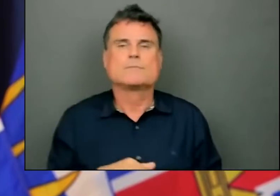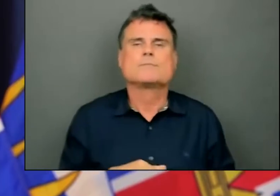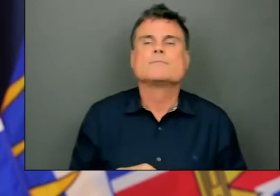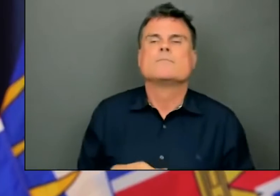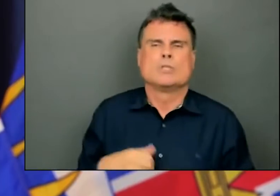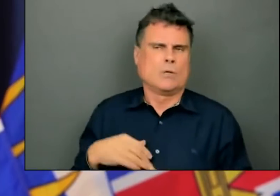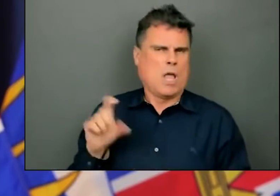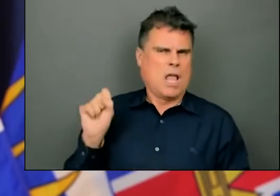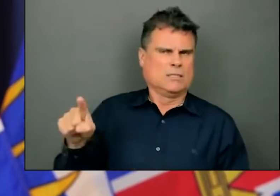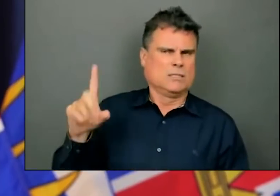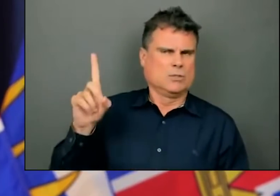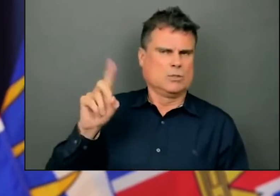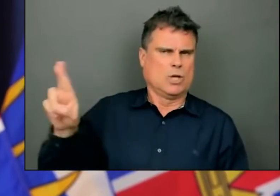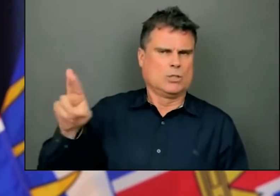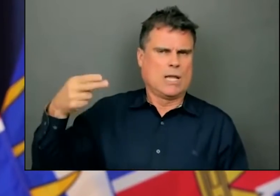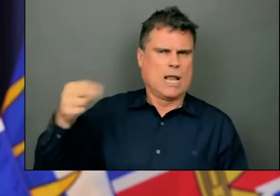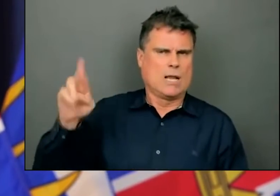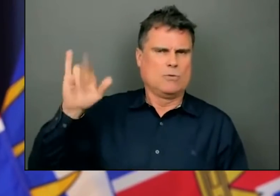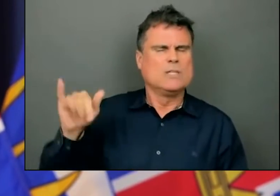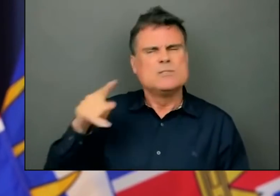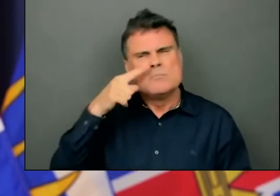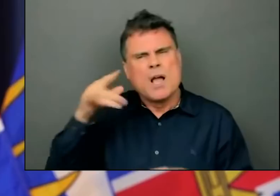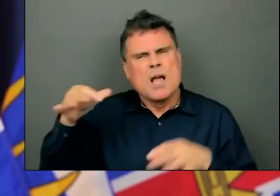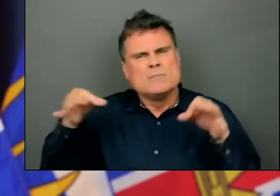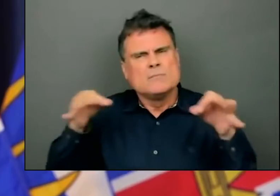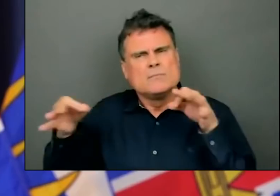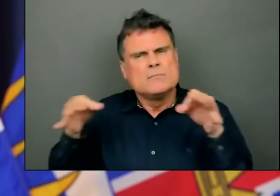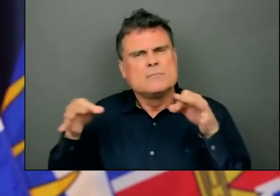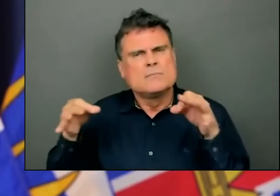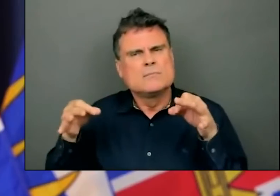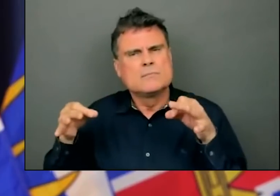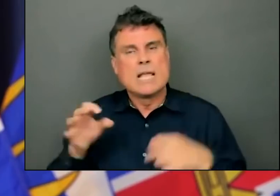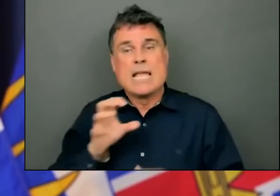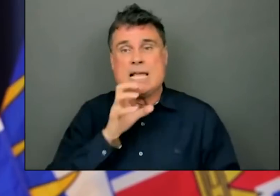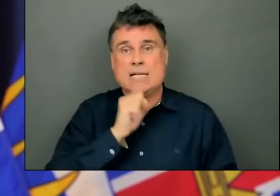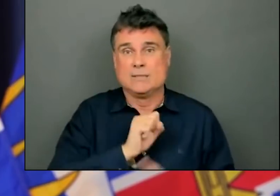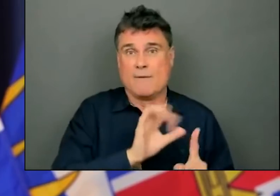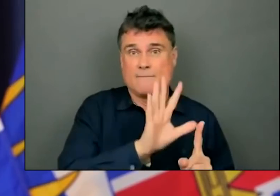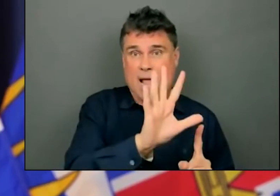be a relatively low rate of vaccination for 5 to 11-year-olds?